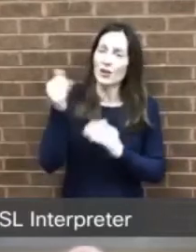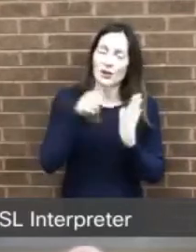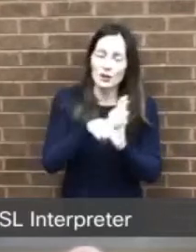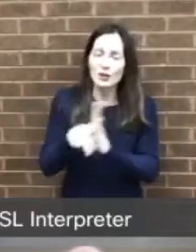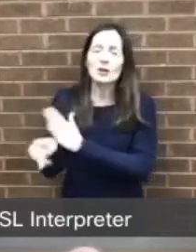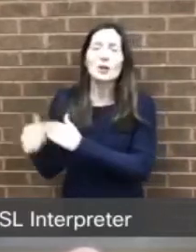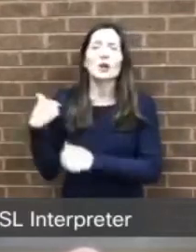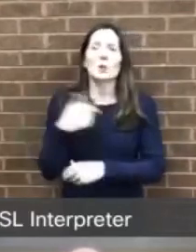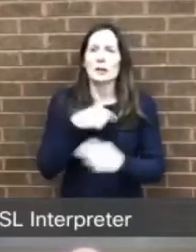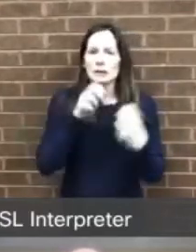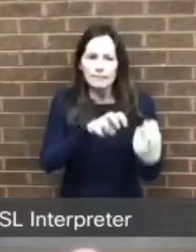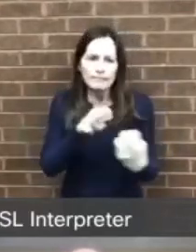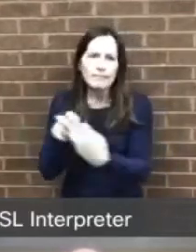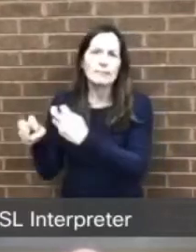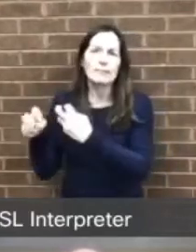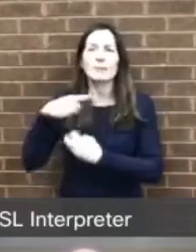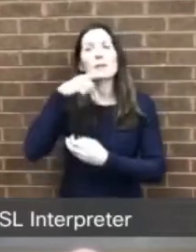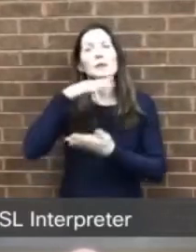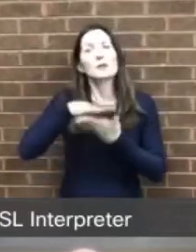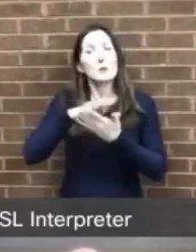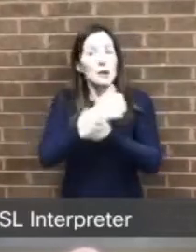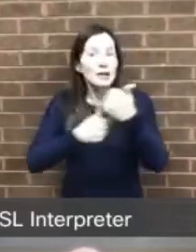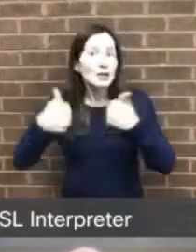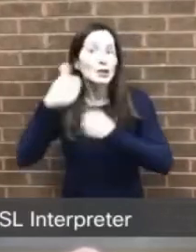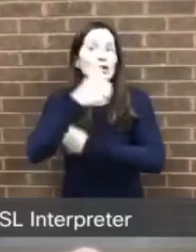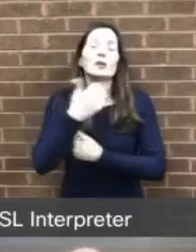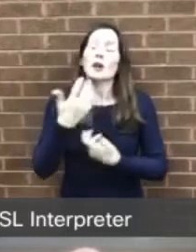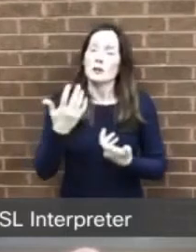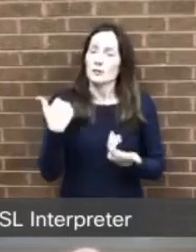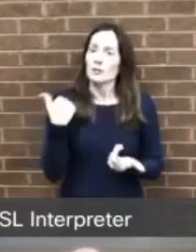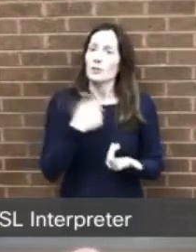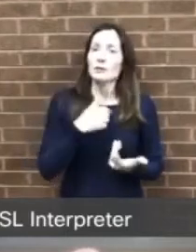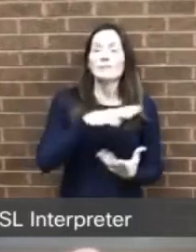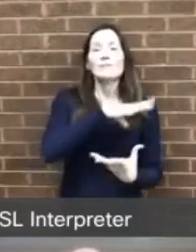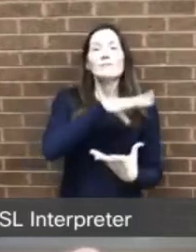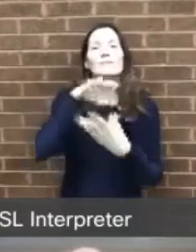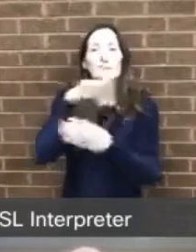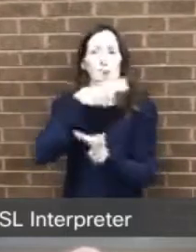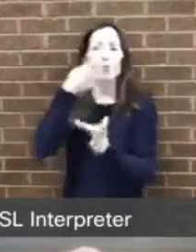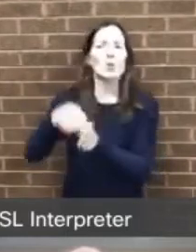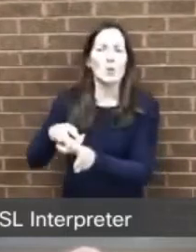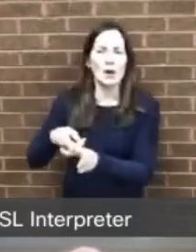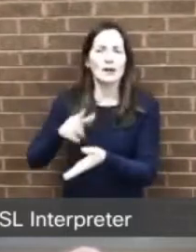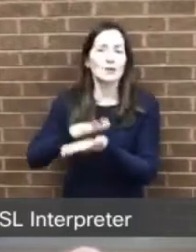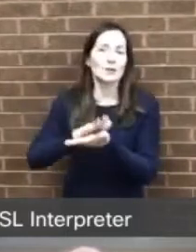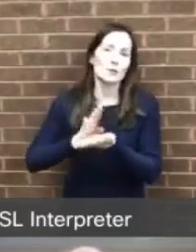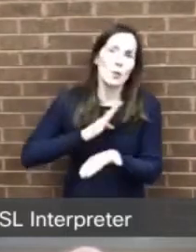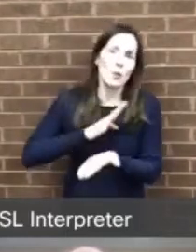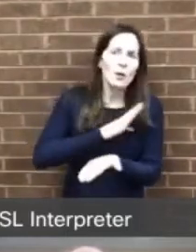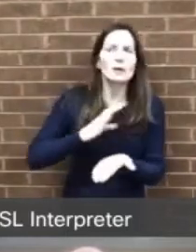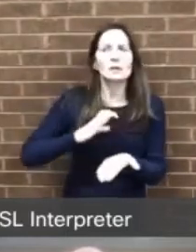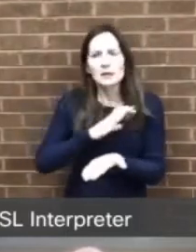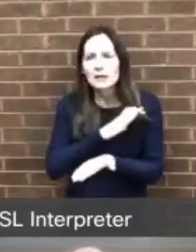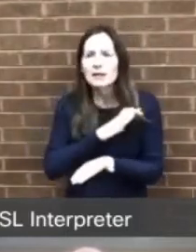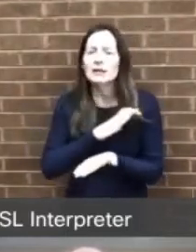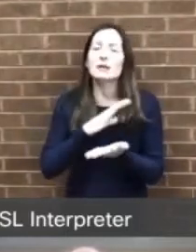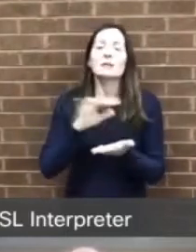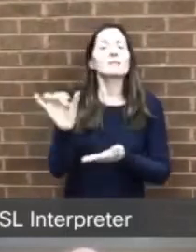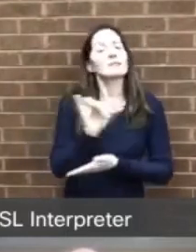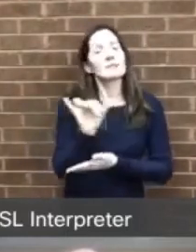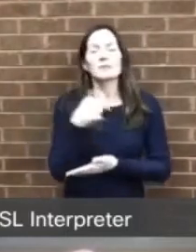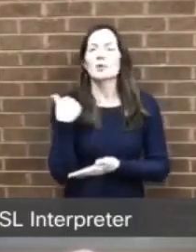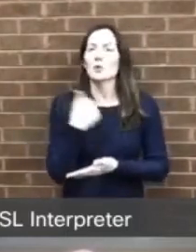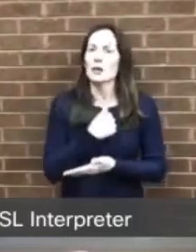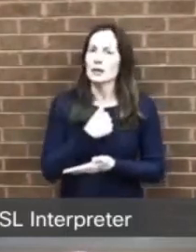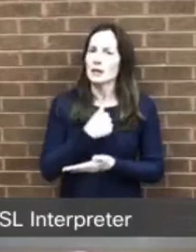school leaders, and serving on school system advisory committees. We also advocated for legislation in Annapolis as a partner